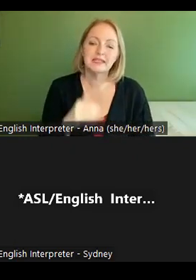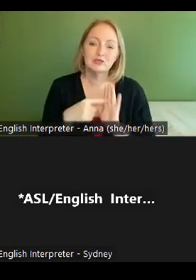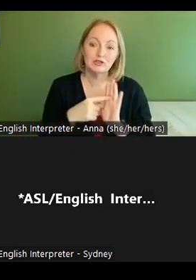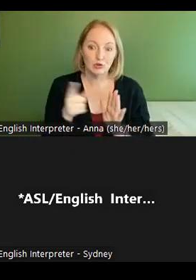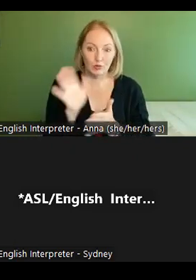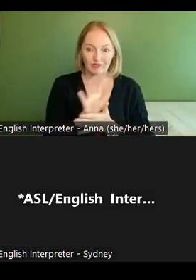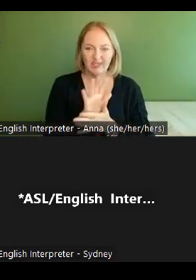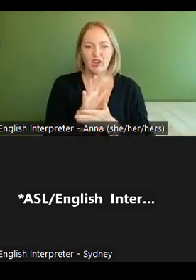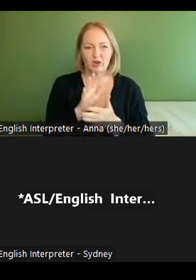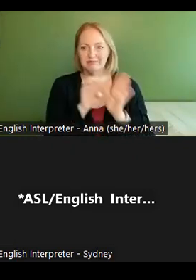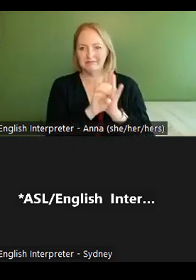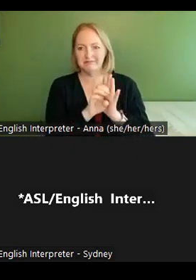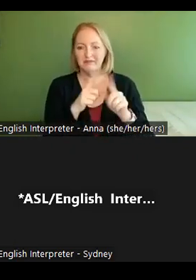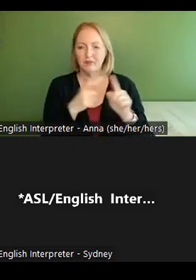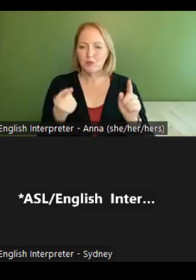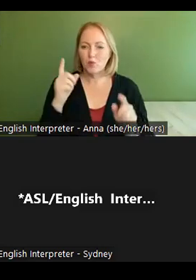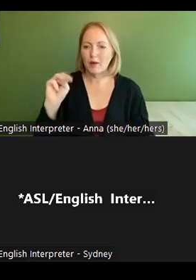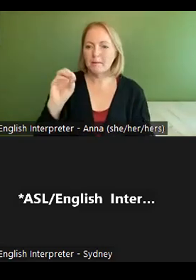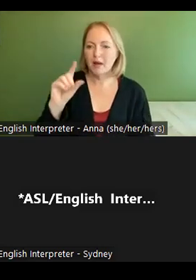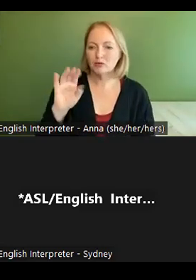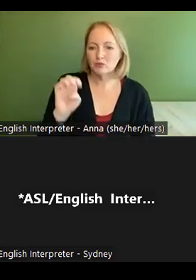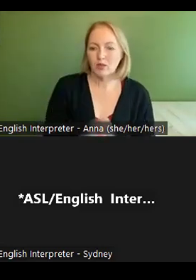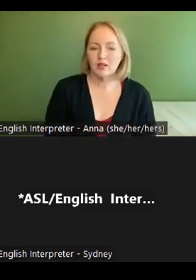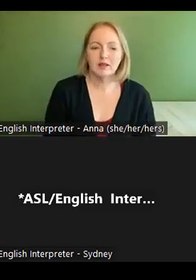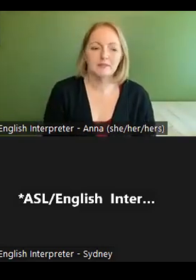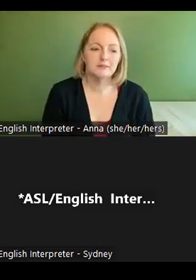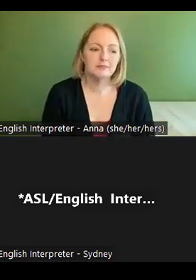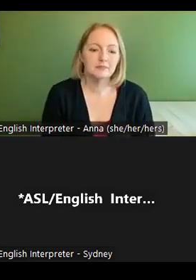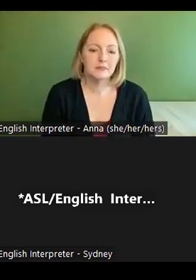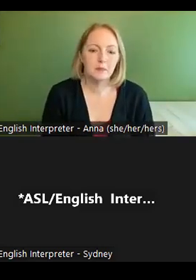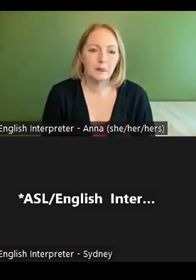video from the STEAM Starters module. Next slide, please.